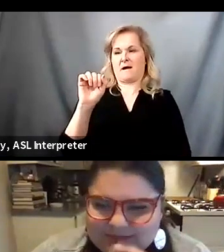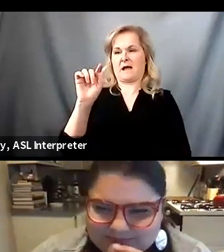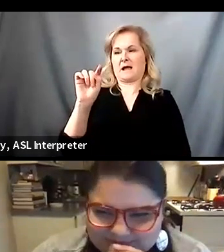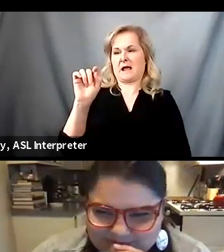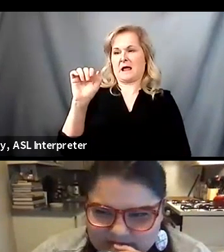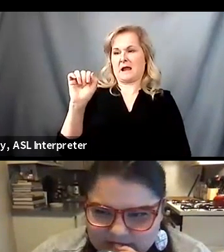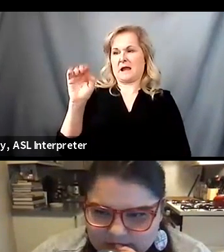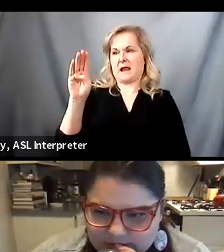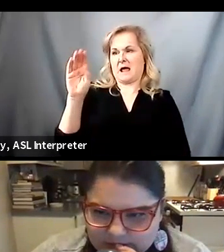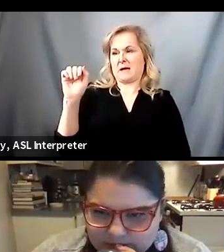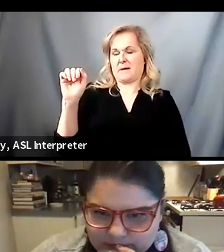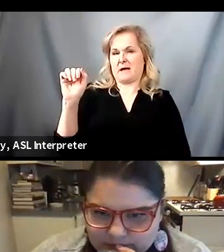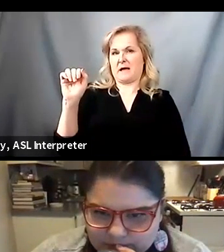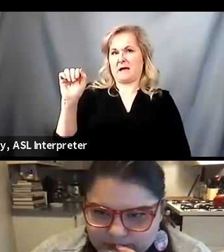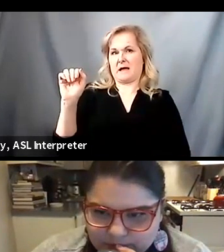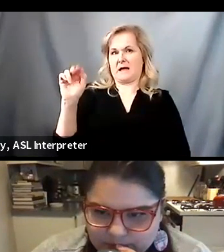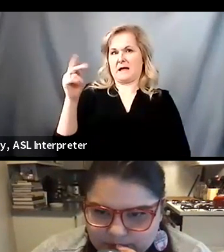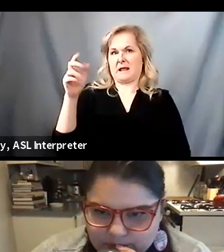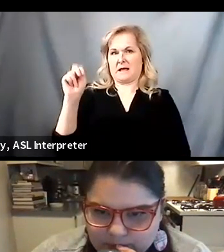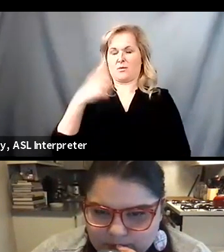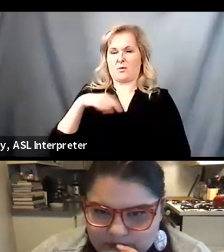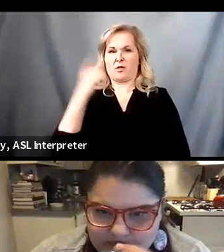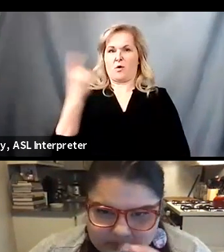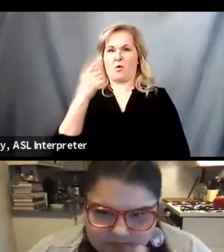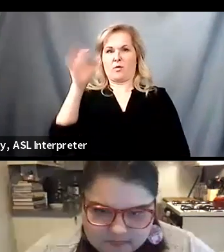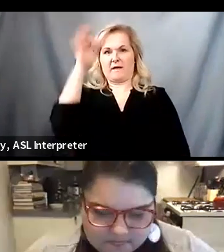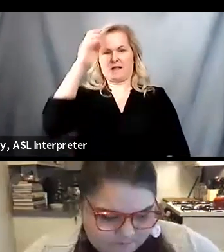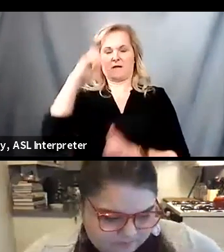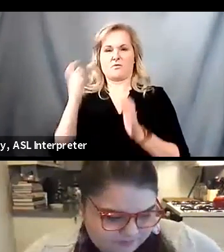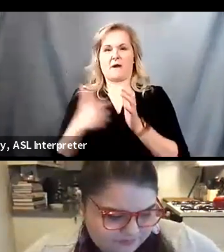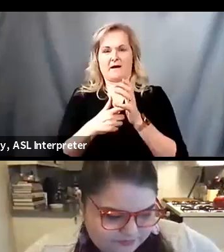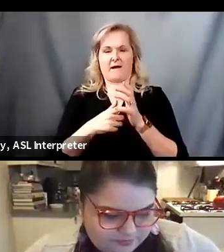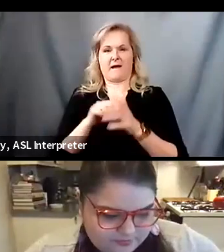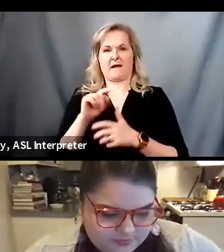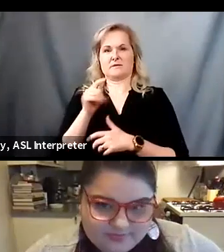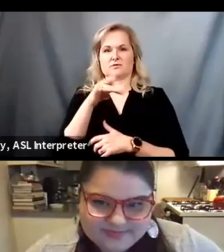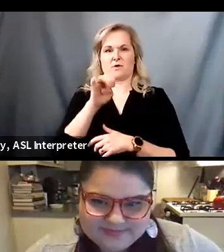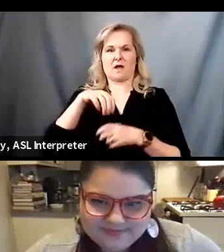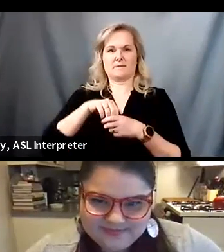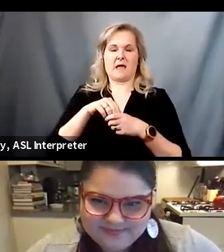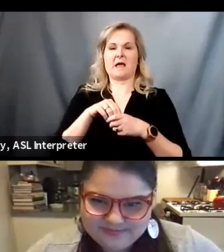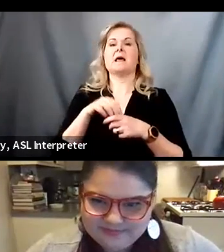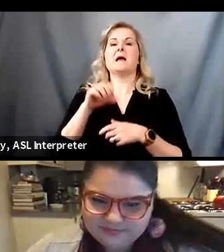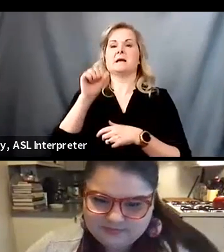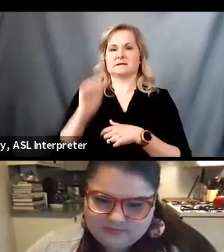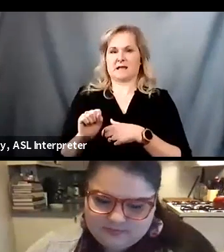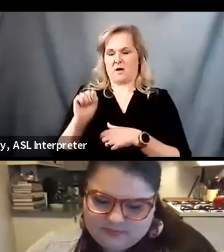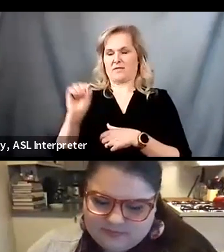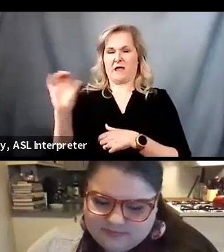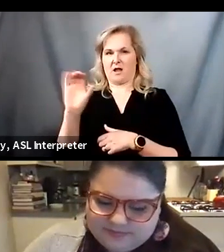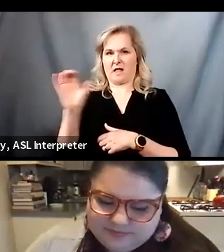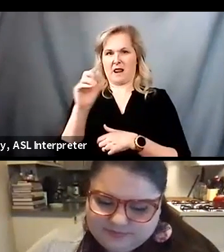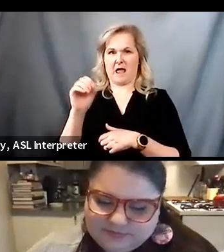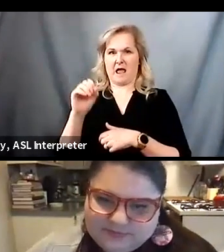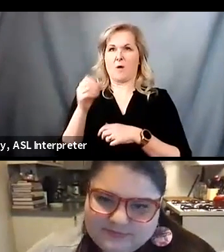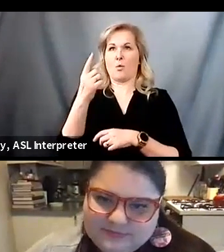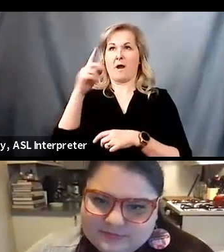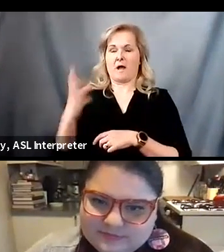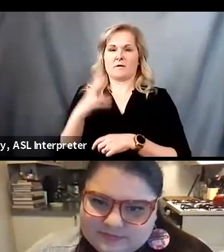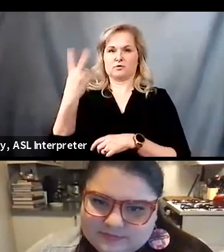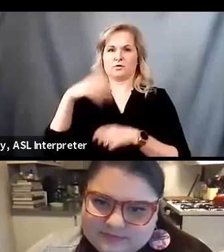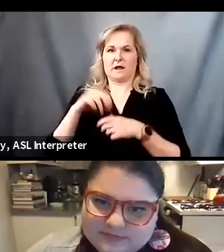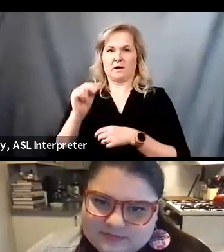are the only federally recognized tribe in South Carolina and one of two in North Carolina, and I'm calling you from